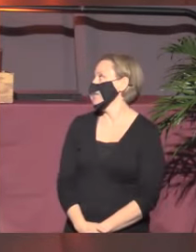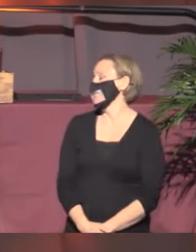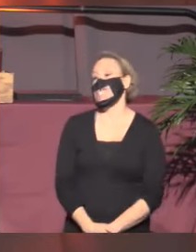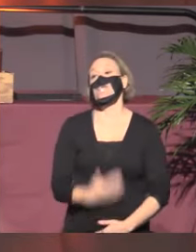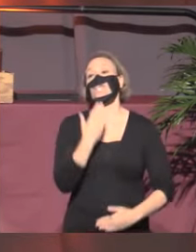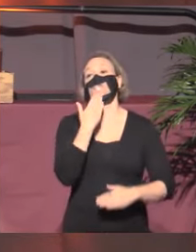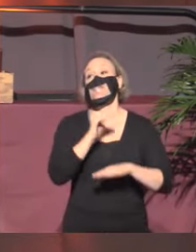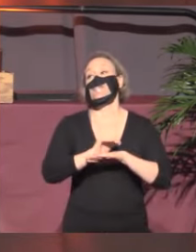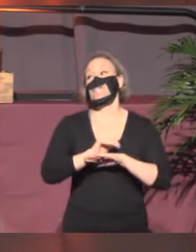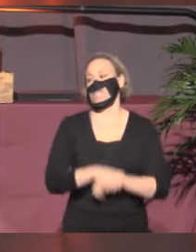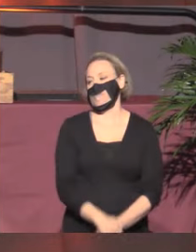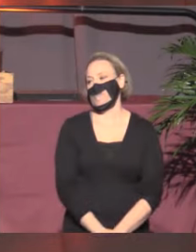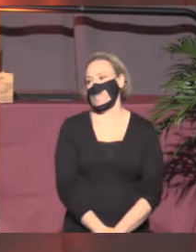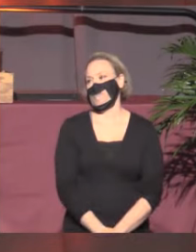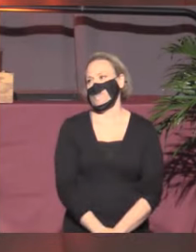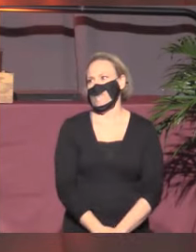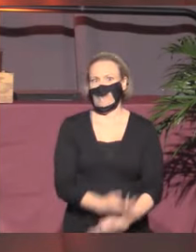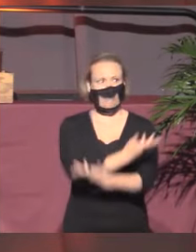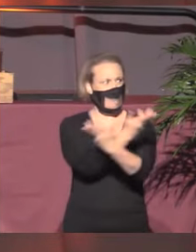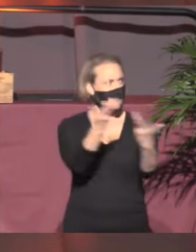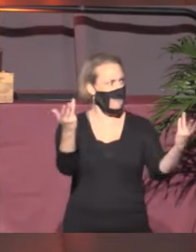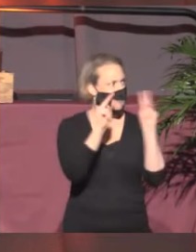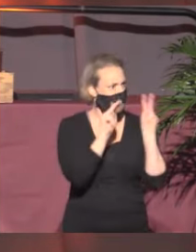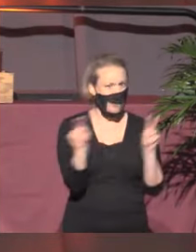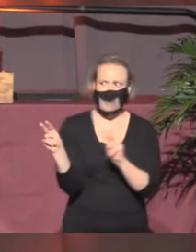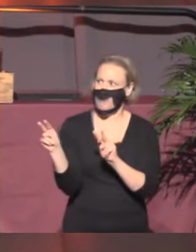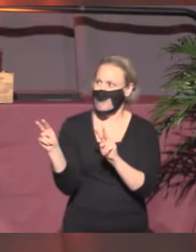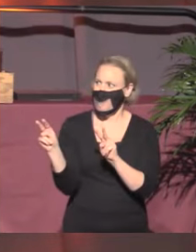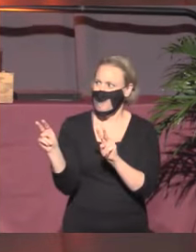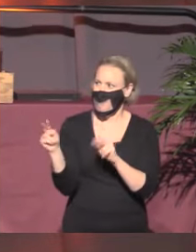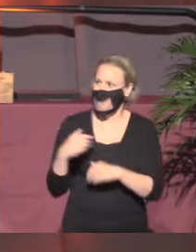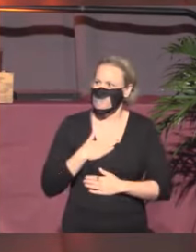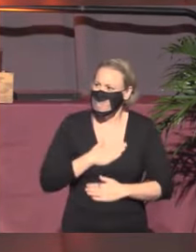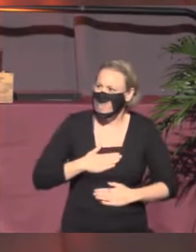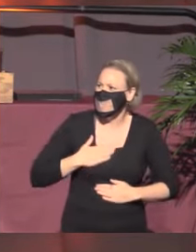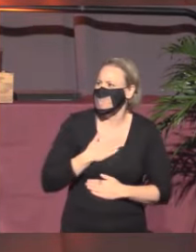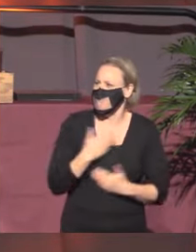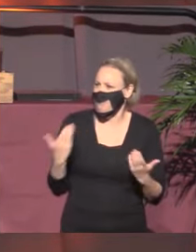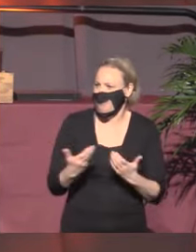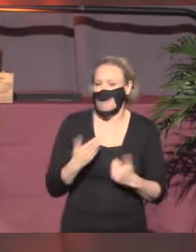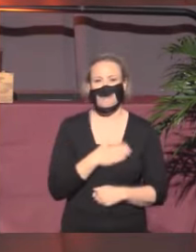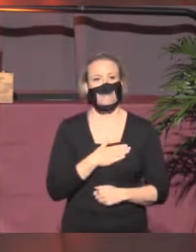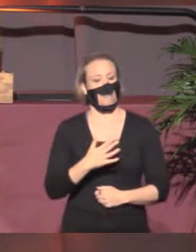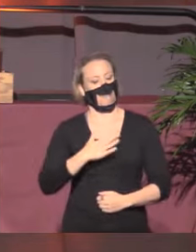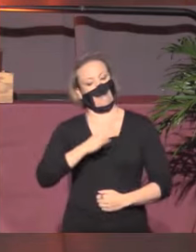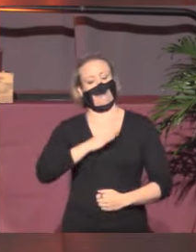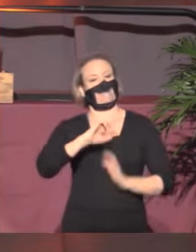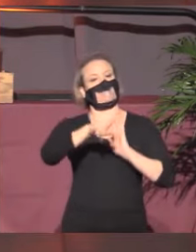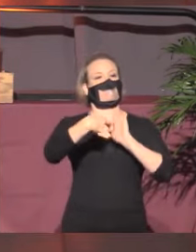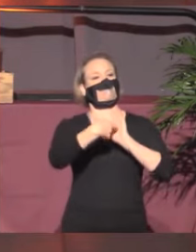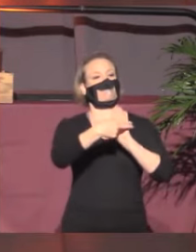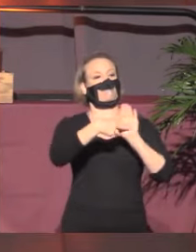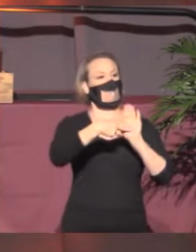Good evening. Look at you. I am pleased to be here in my official role as the